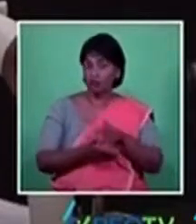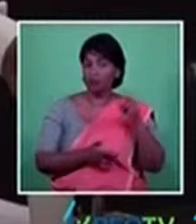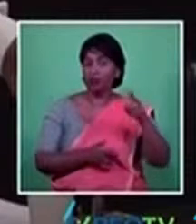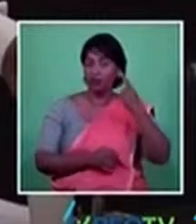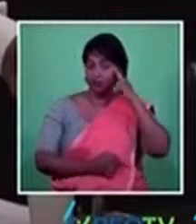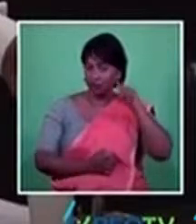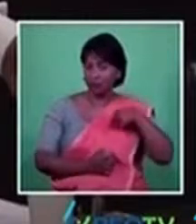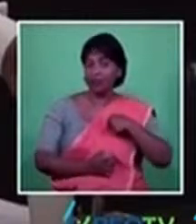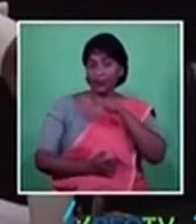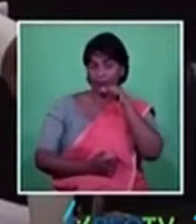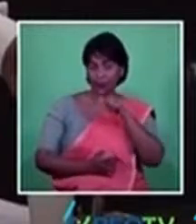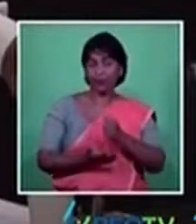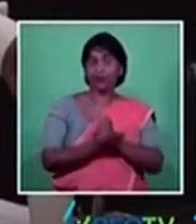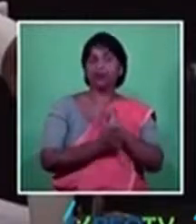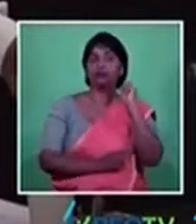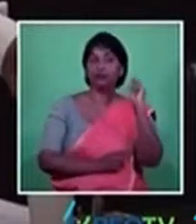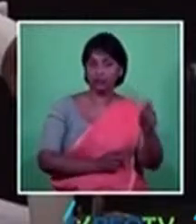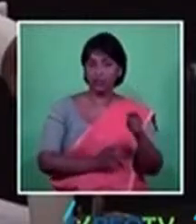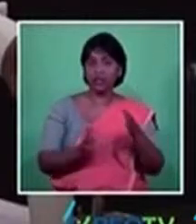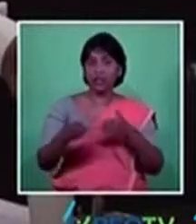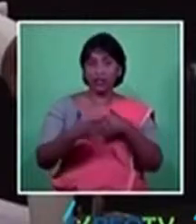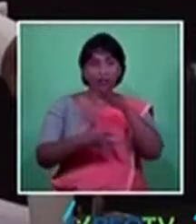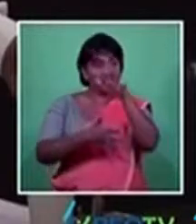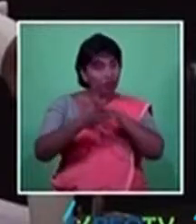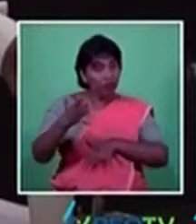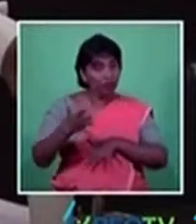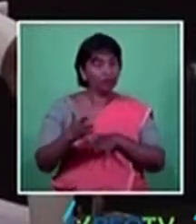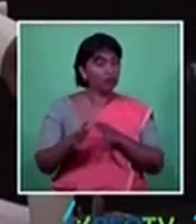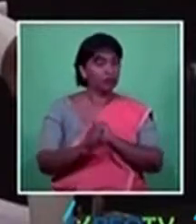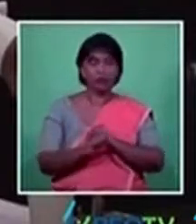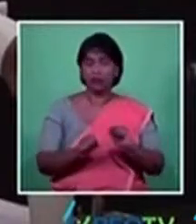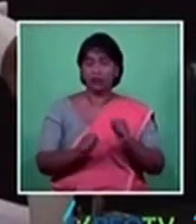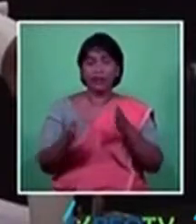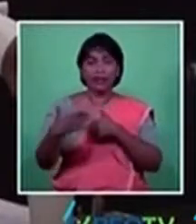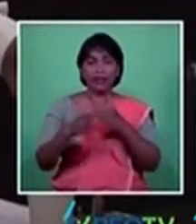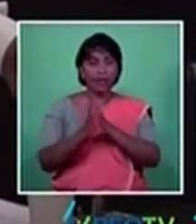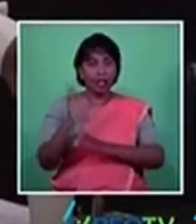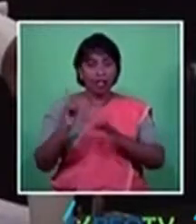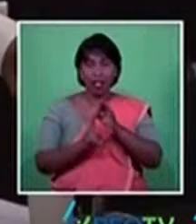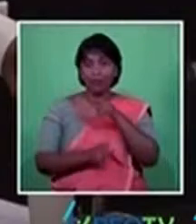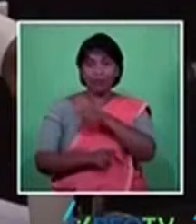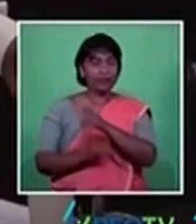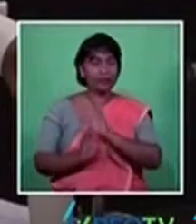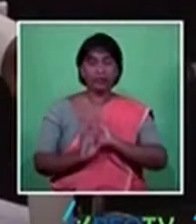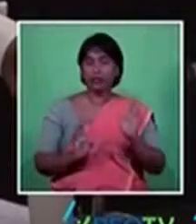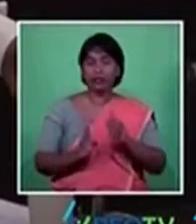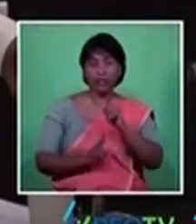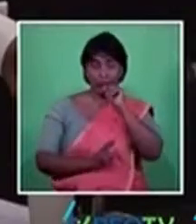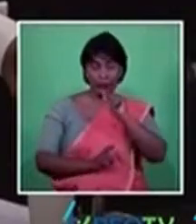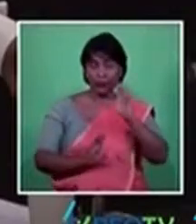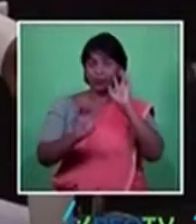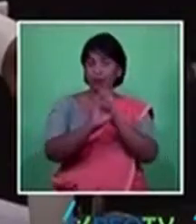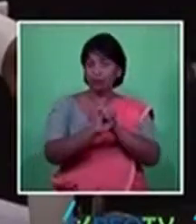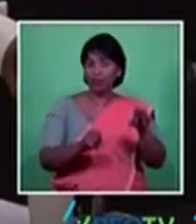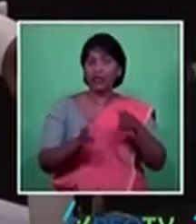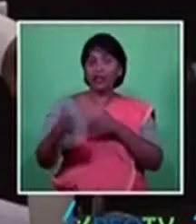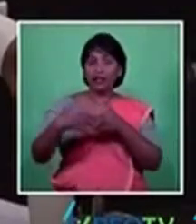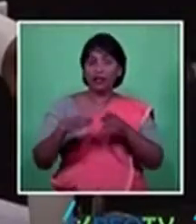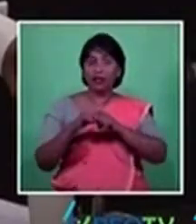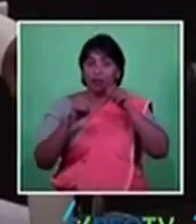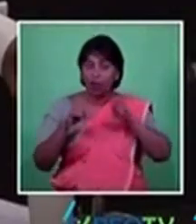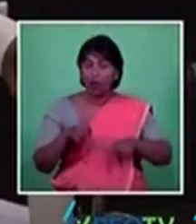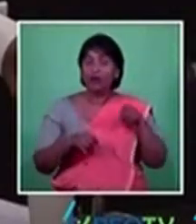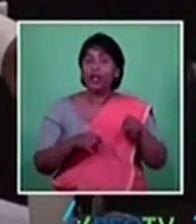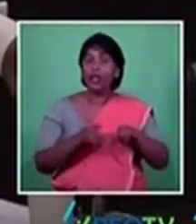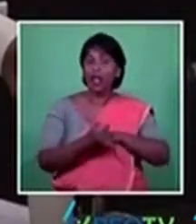certified by the Cabinet Secretary. Based on the information that I have, the President and Vajra Abewardena had discussed the matter and given the directive